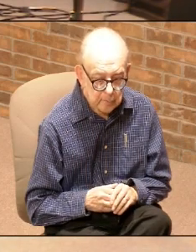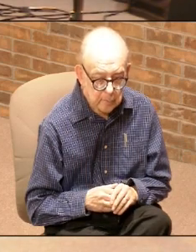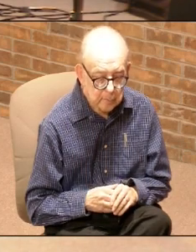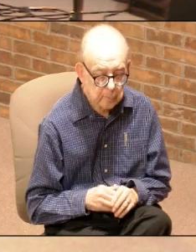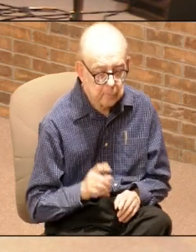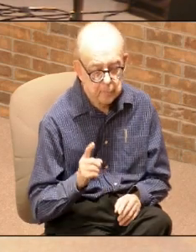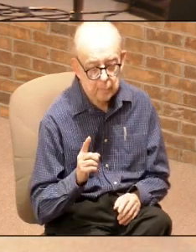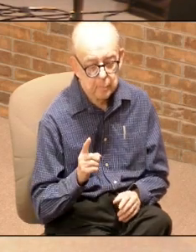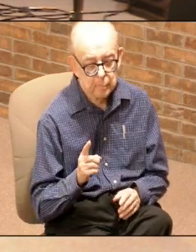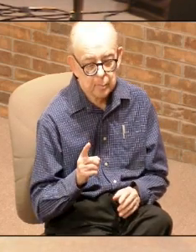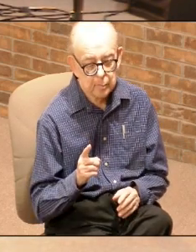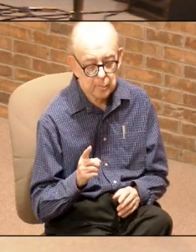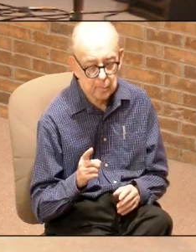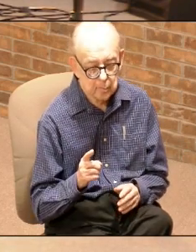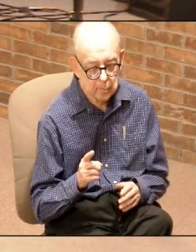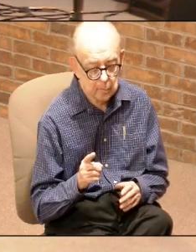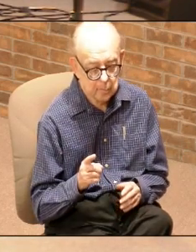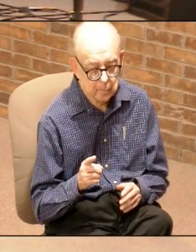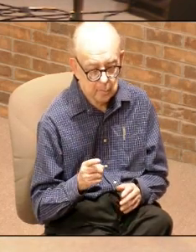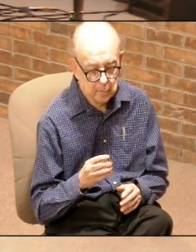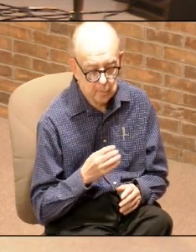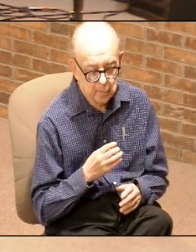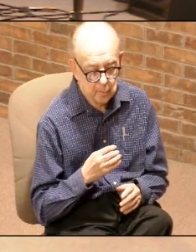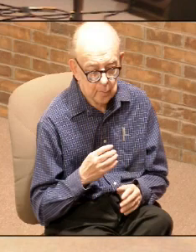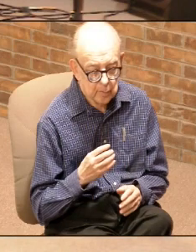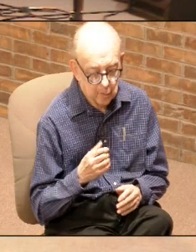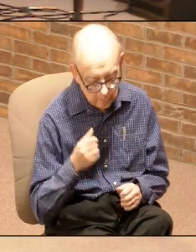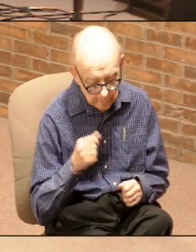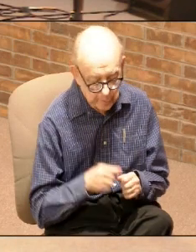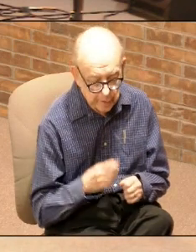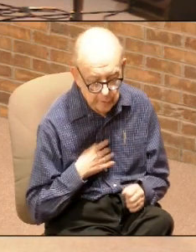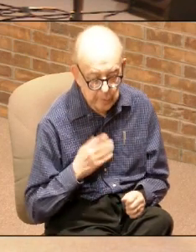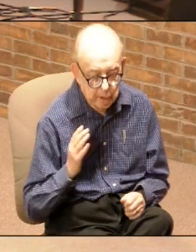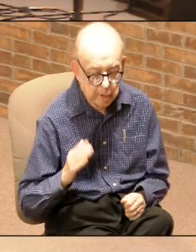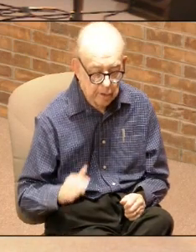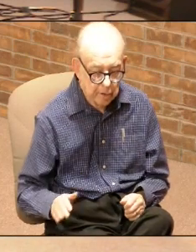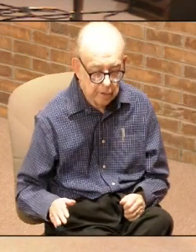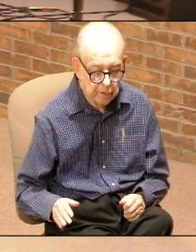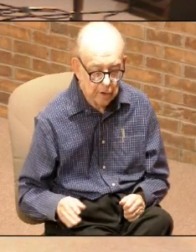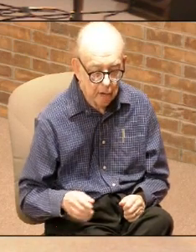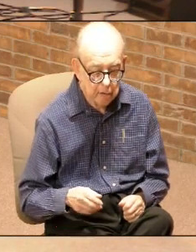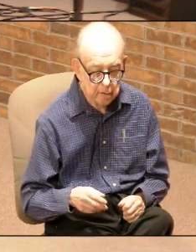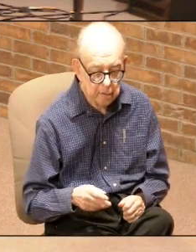The one memory that I have of my childhood